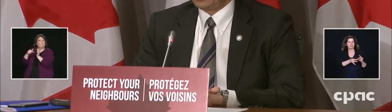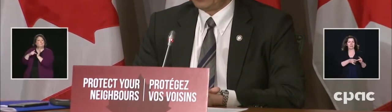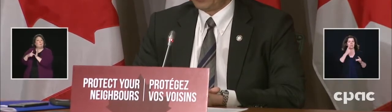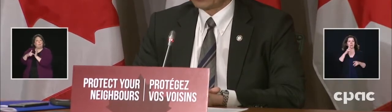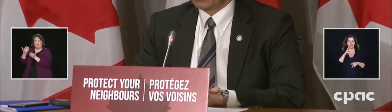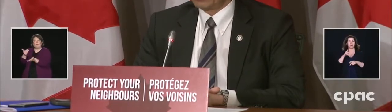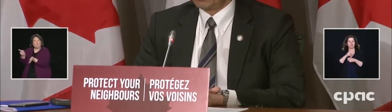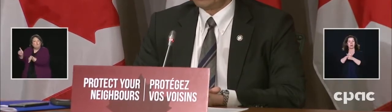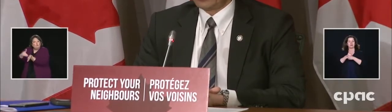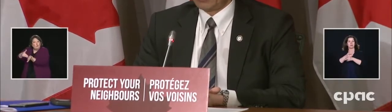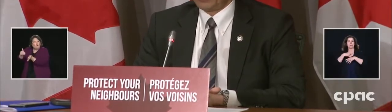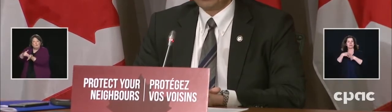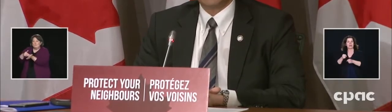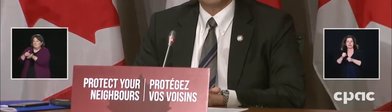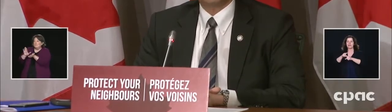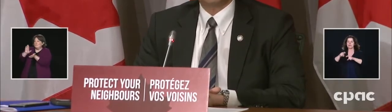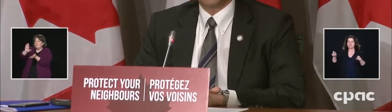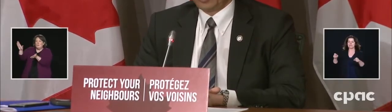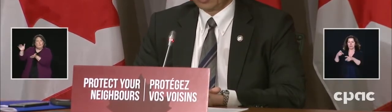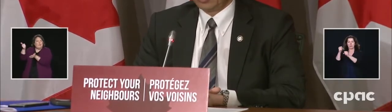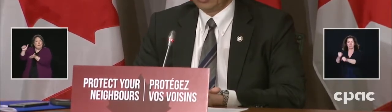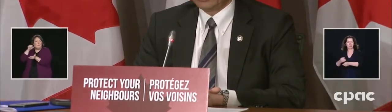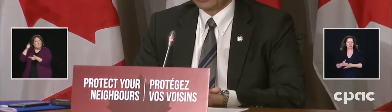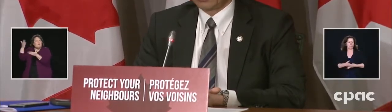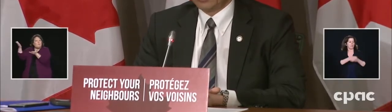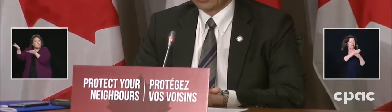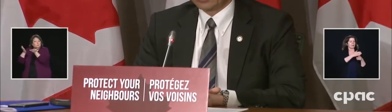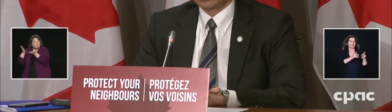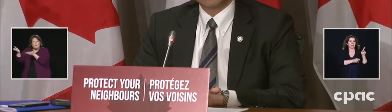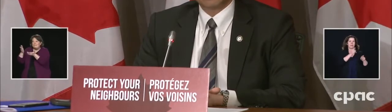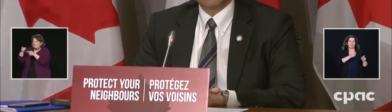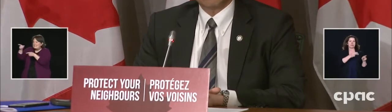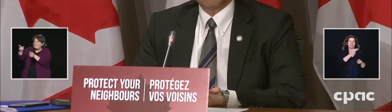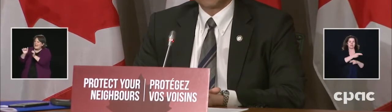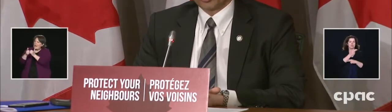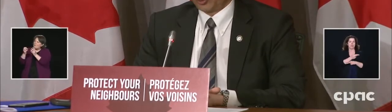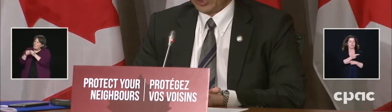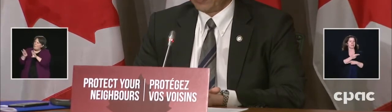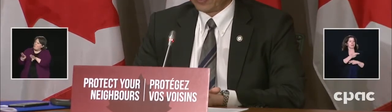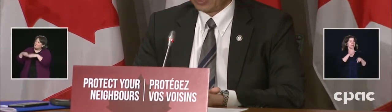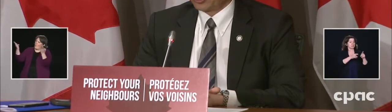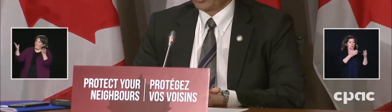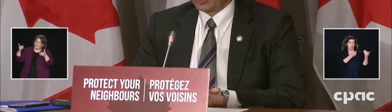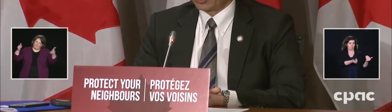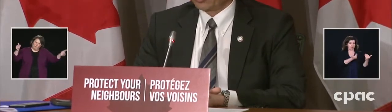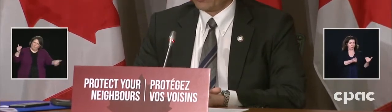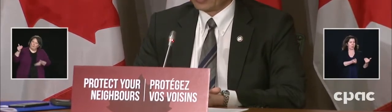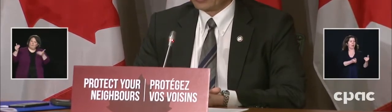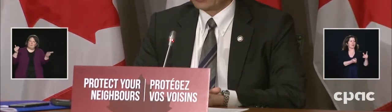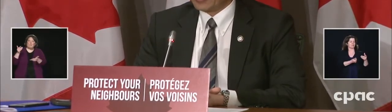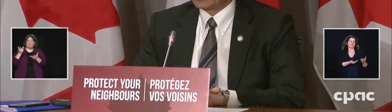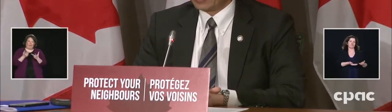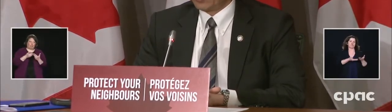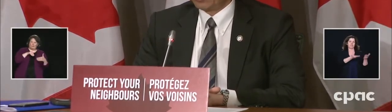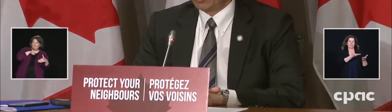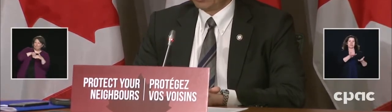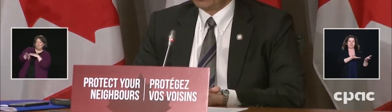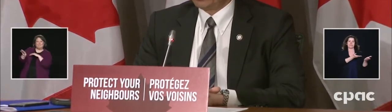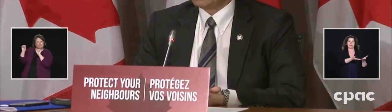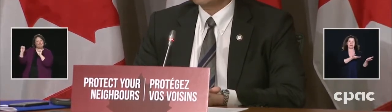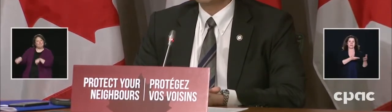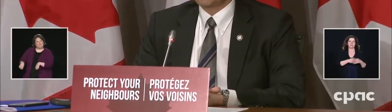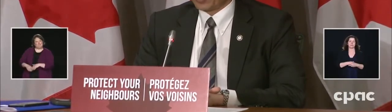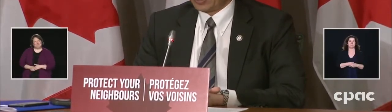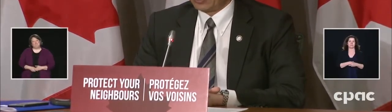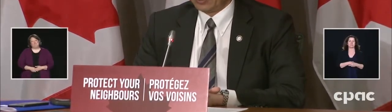et aider les personnes handicapées à obtenir des services. Aujourd'hui, je tiens à remercier spécialement